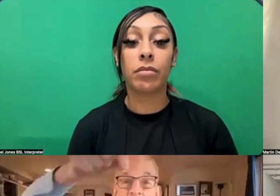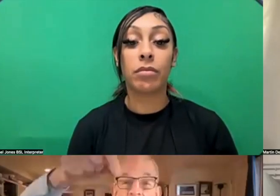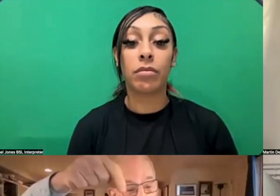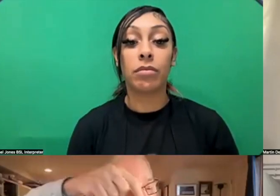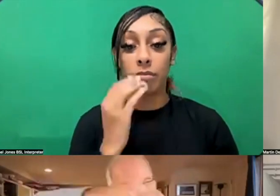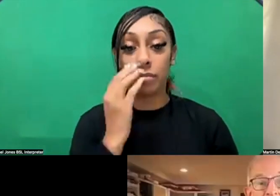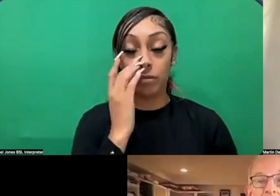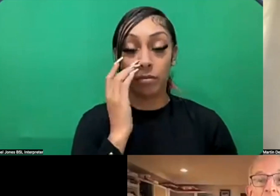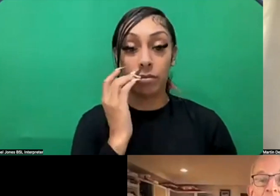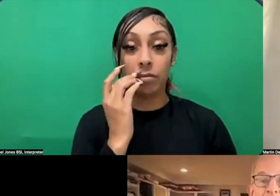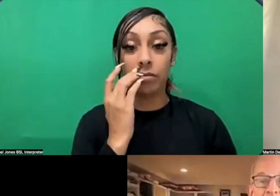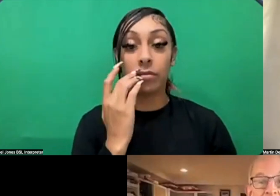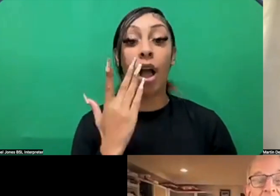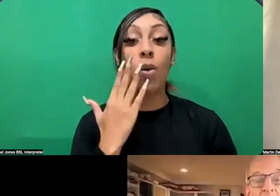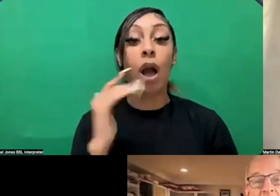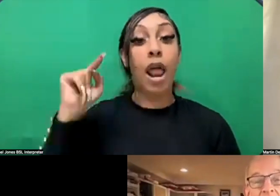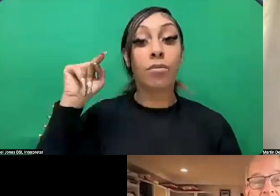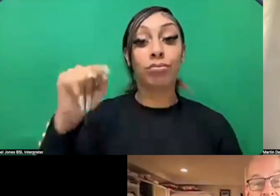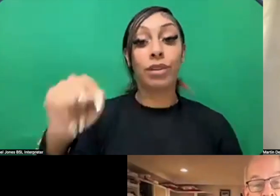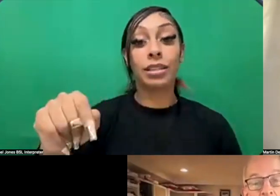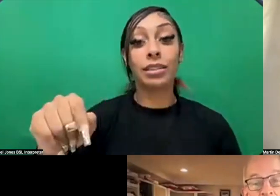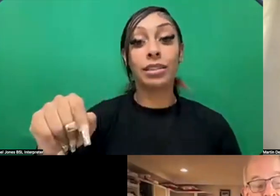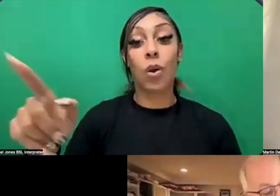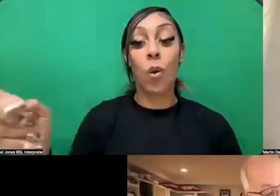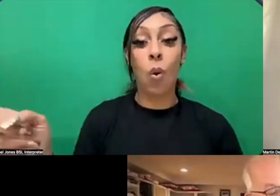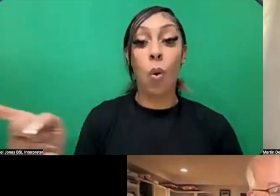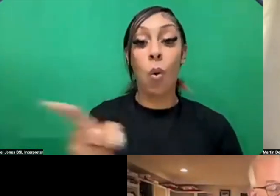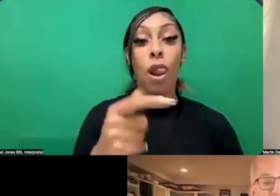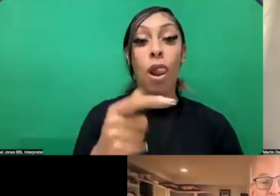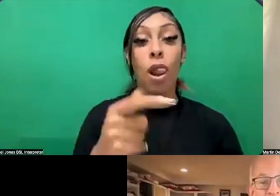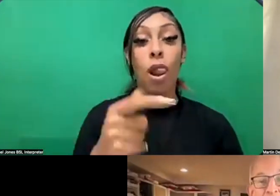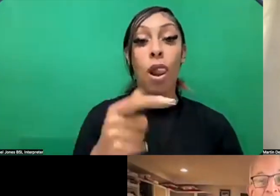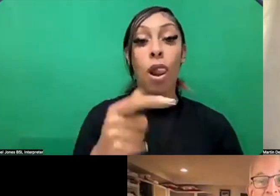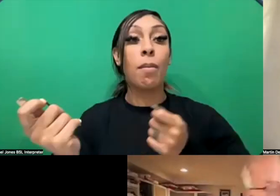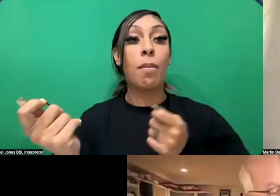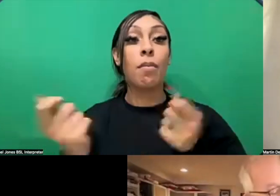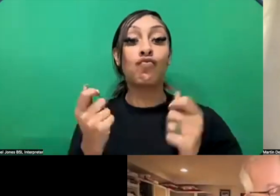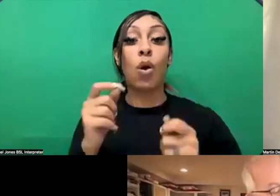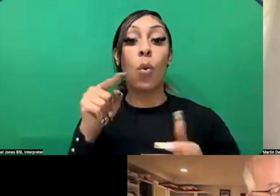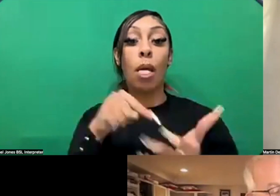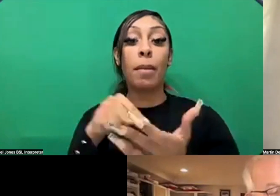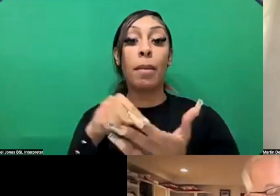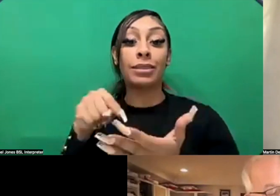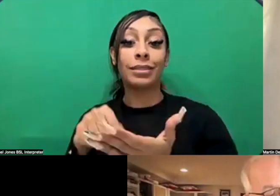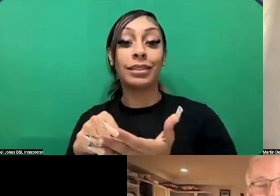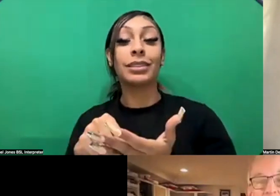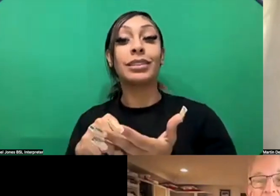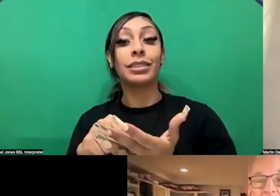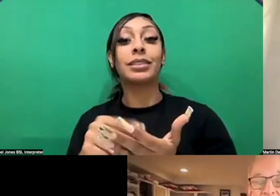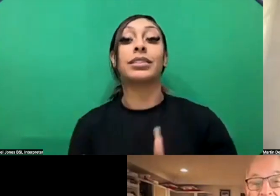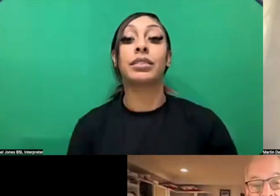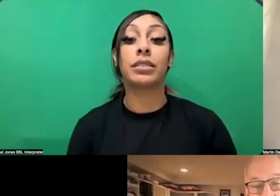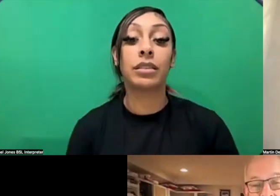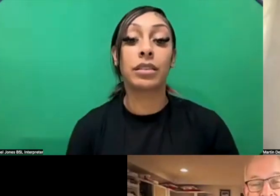when I press that, all the pads now become control buttons for the printed settings. And there are 4